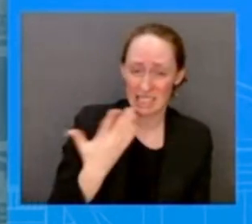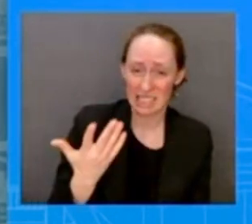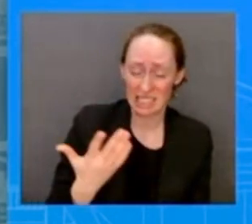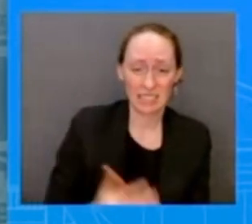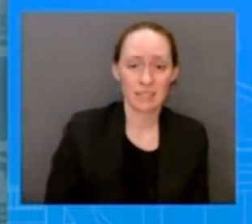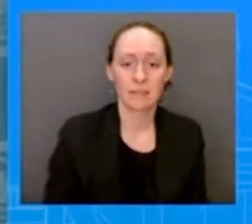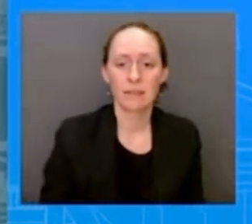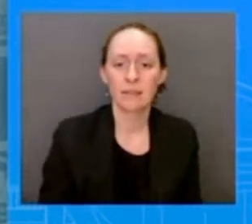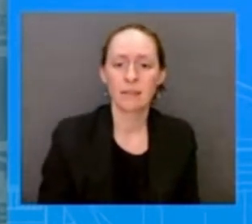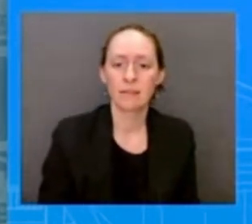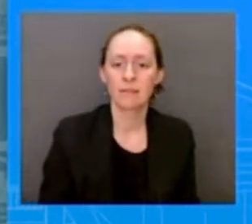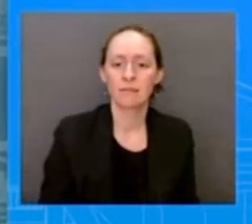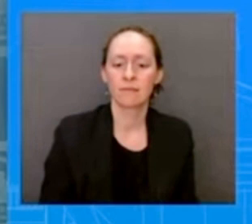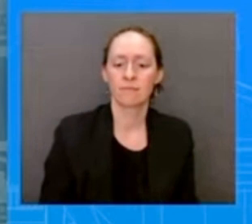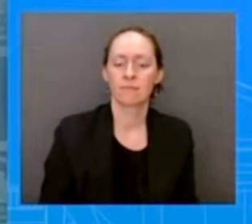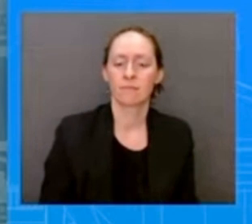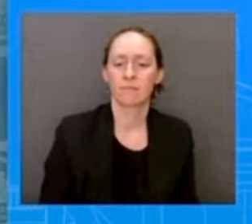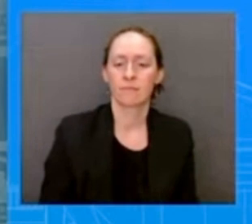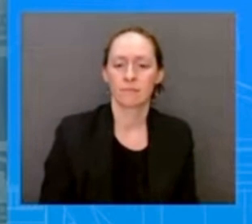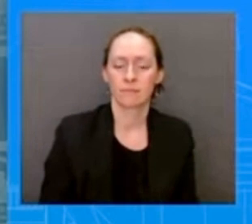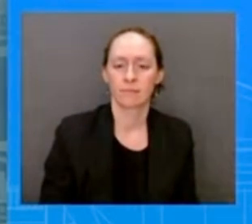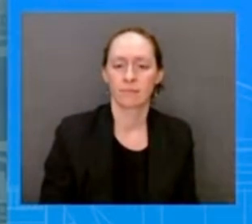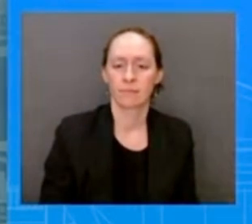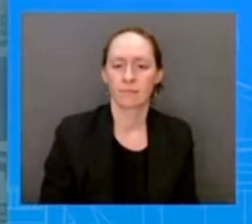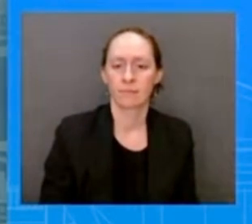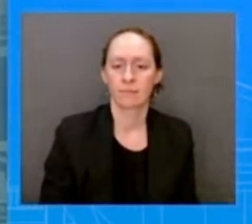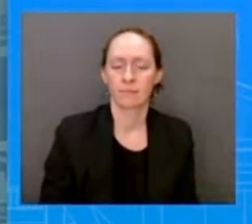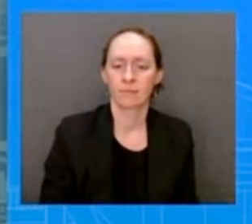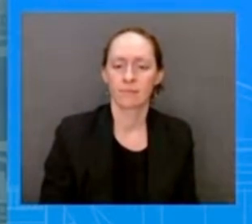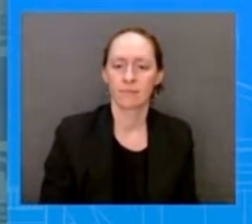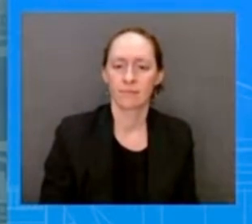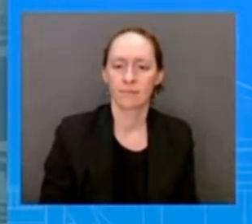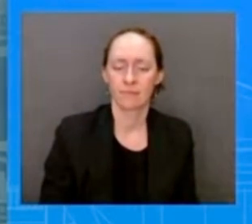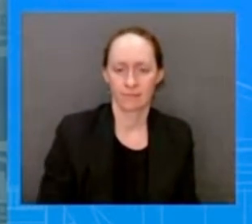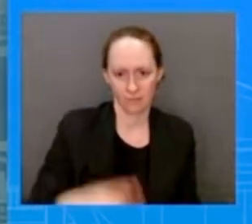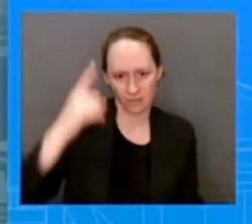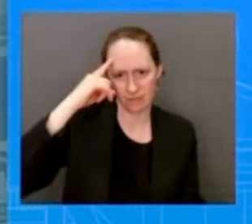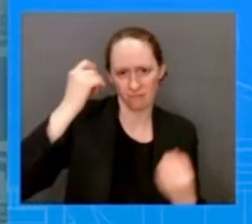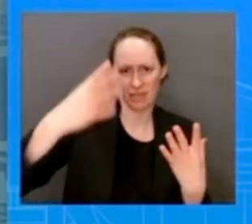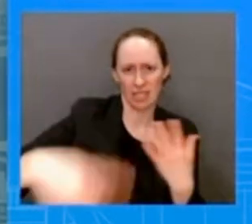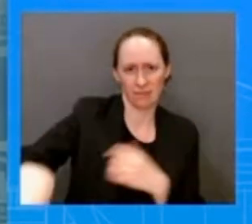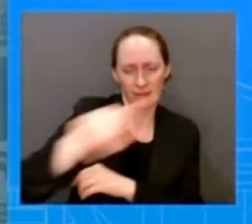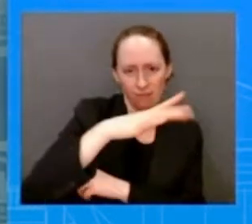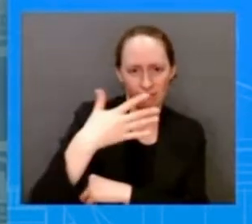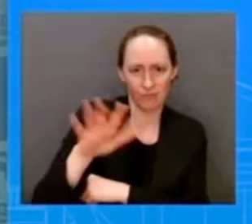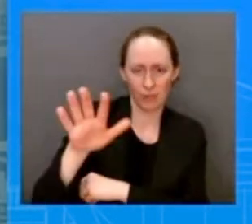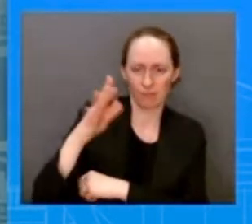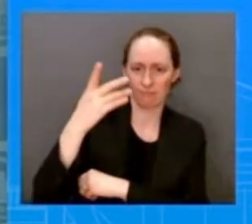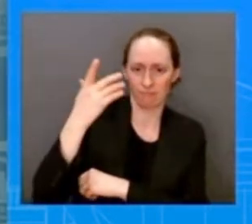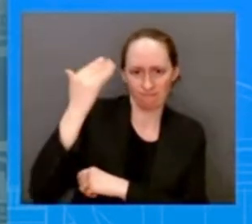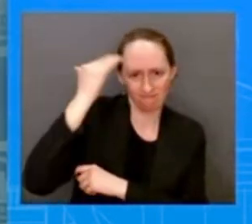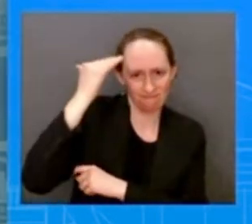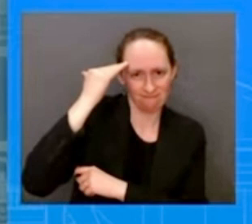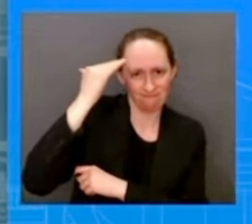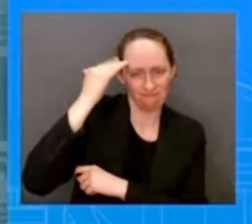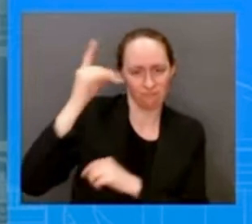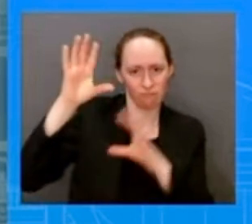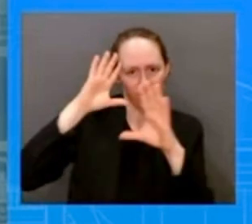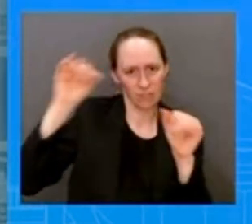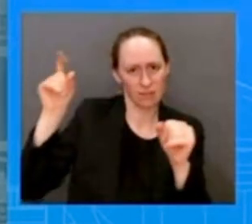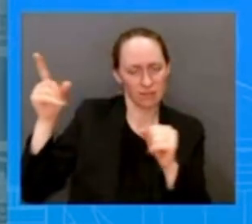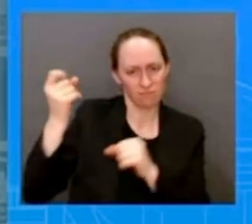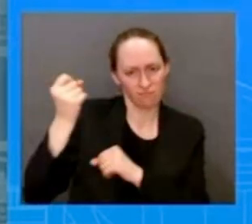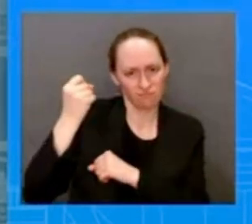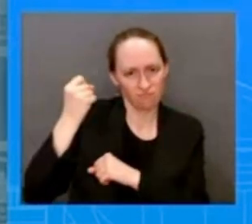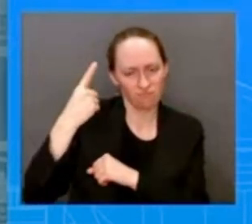watched him deal with really personal loss. And this is a president that understands that.